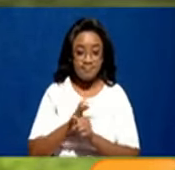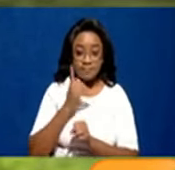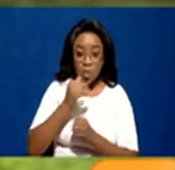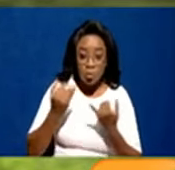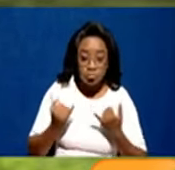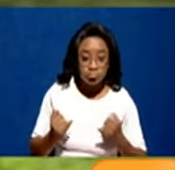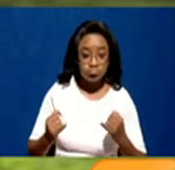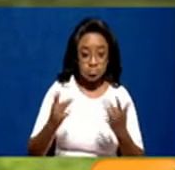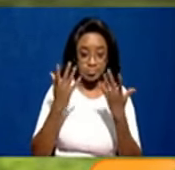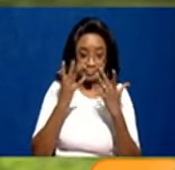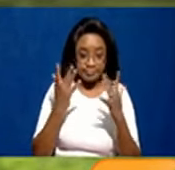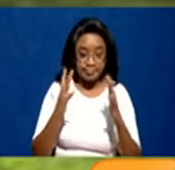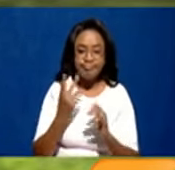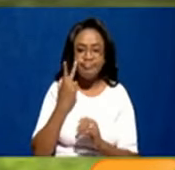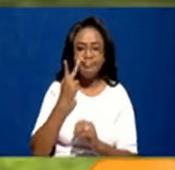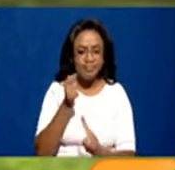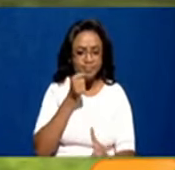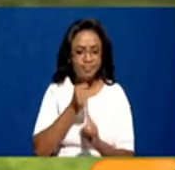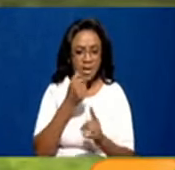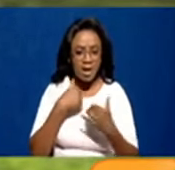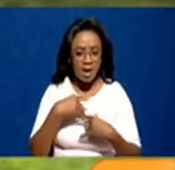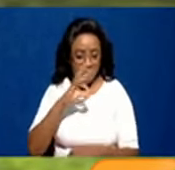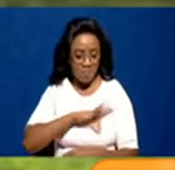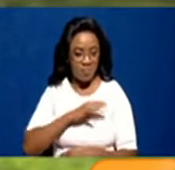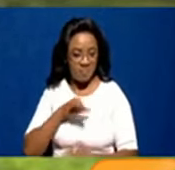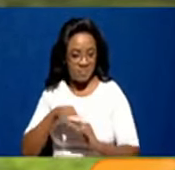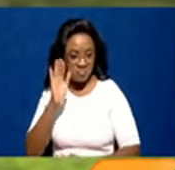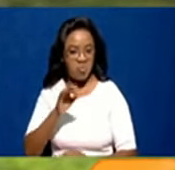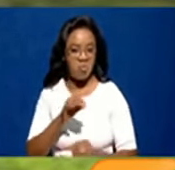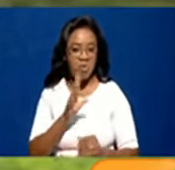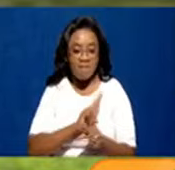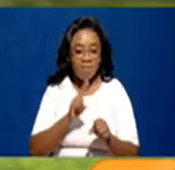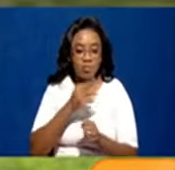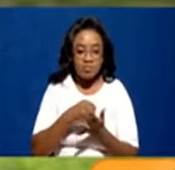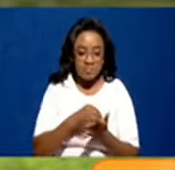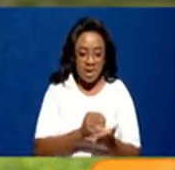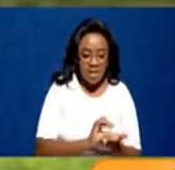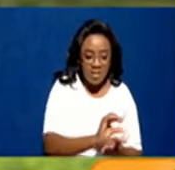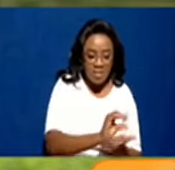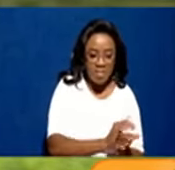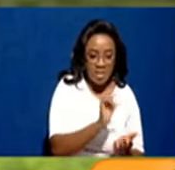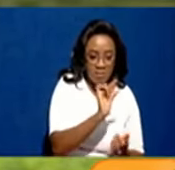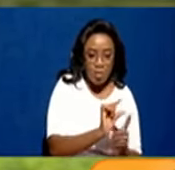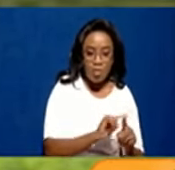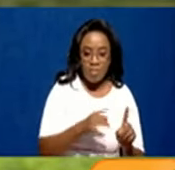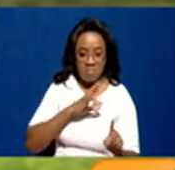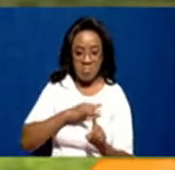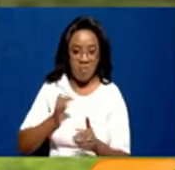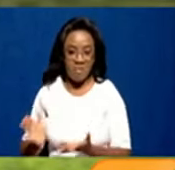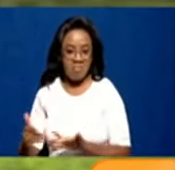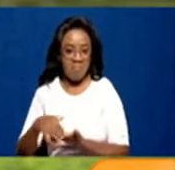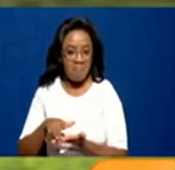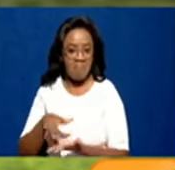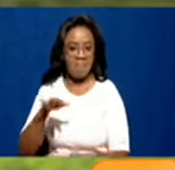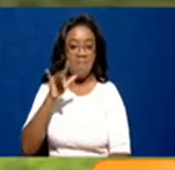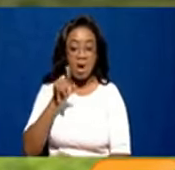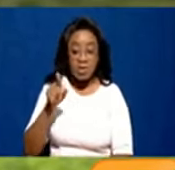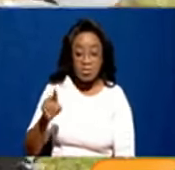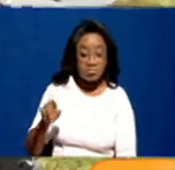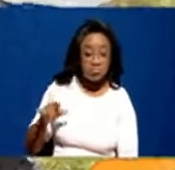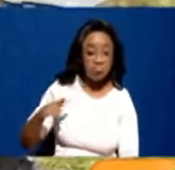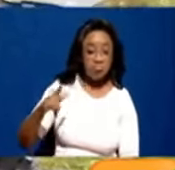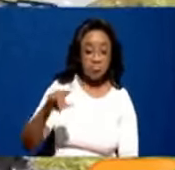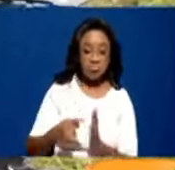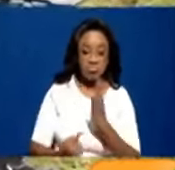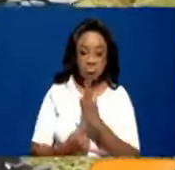it have already seen the impact in yield that has come from their farms. So I would say the growth is rapid, and the technology has to catch